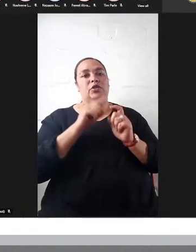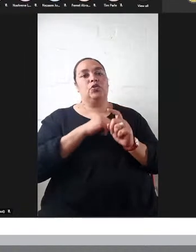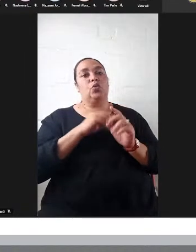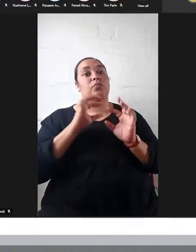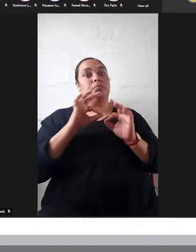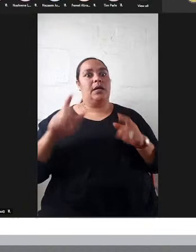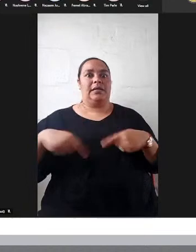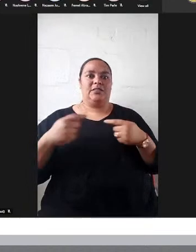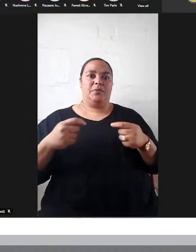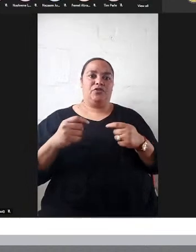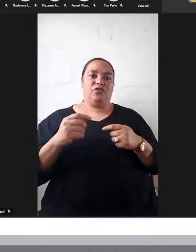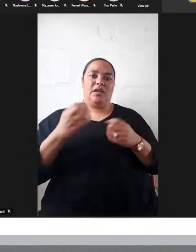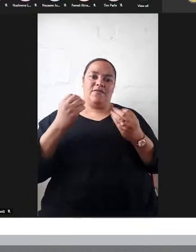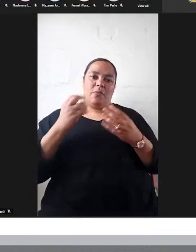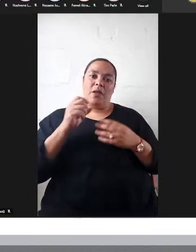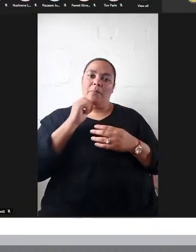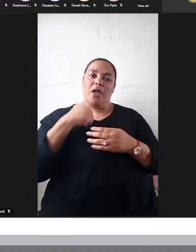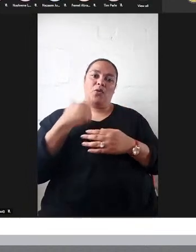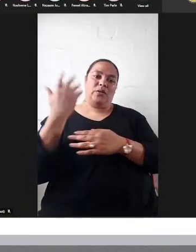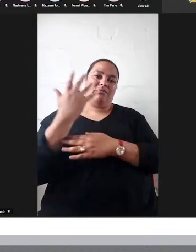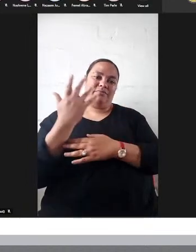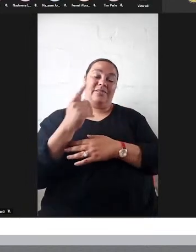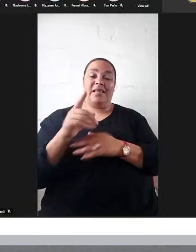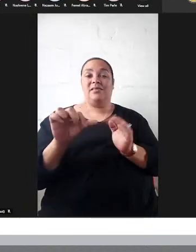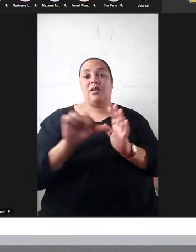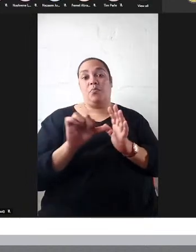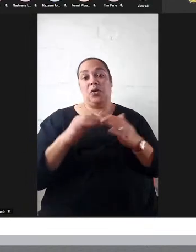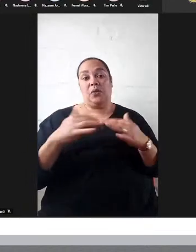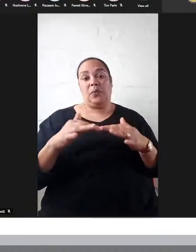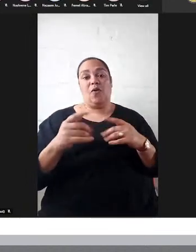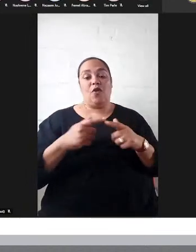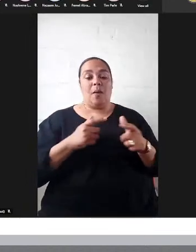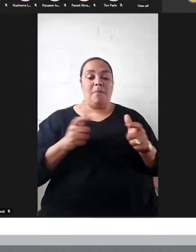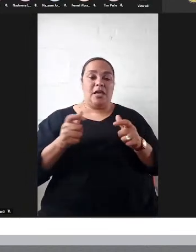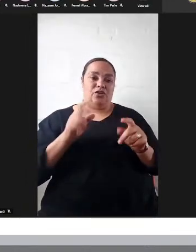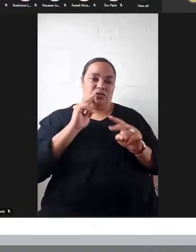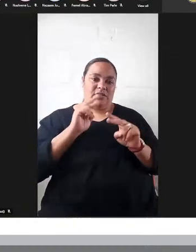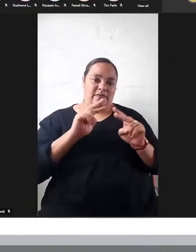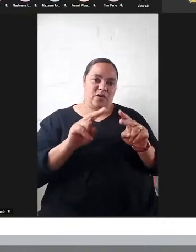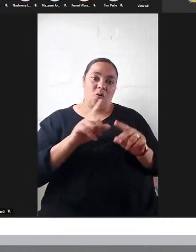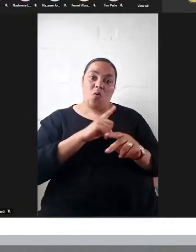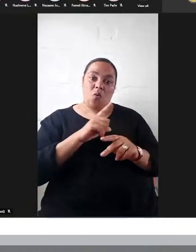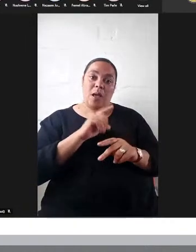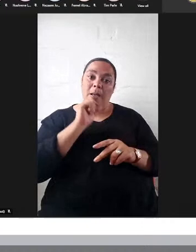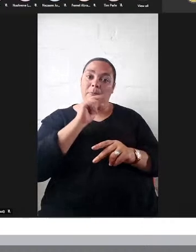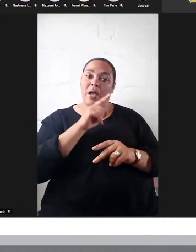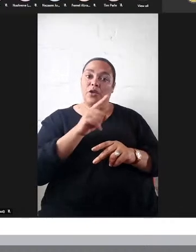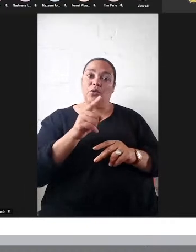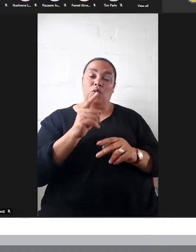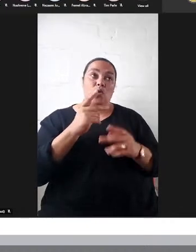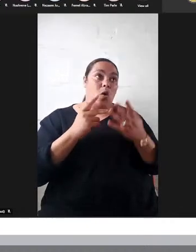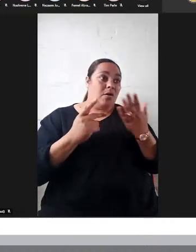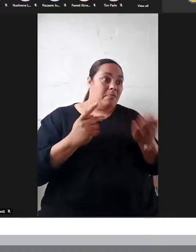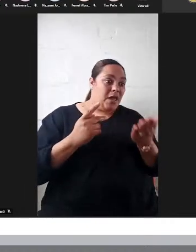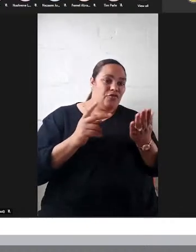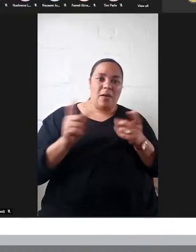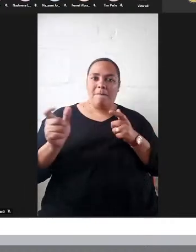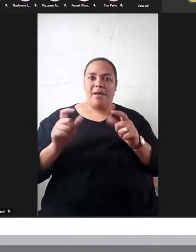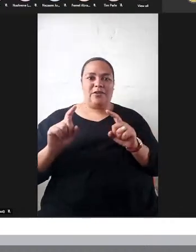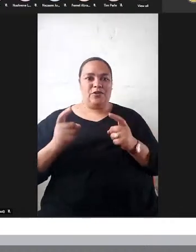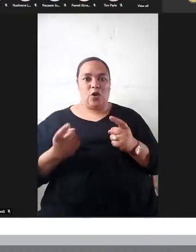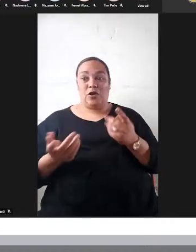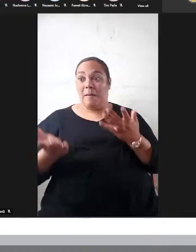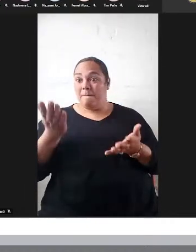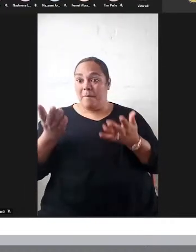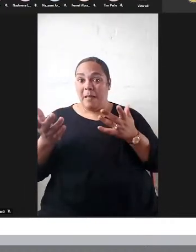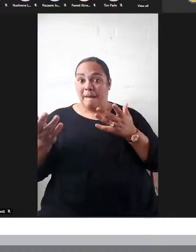data, which we presented, is so important from a management perspective. Because what you don't measure, you can't manage. And we can measure this and we manage it